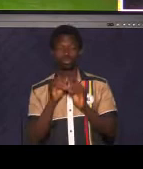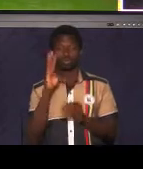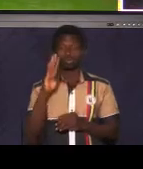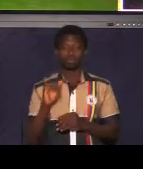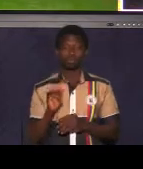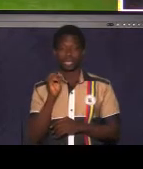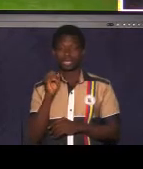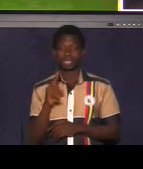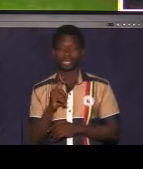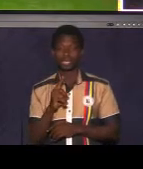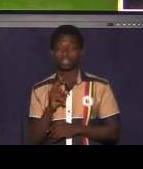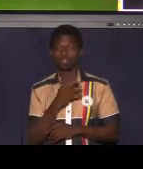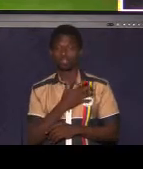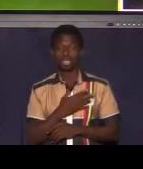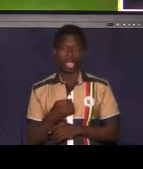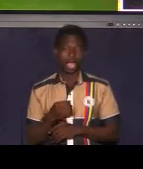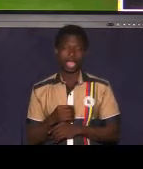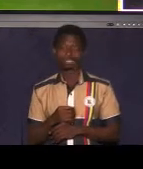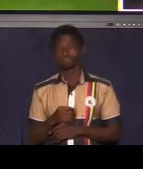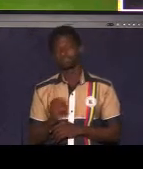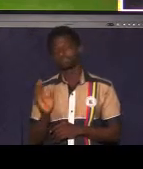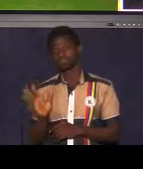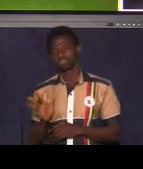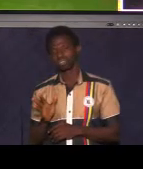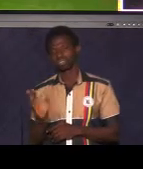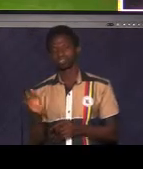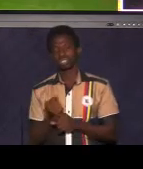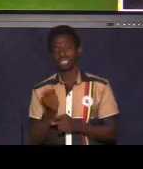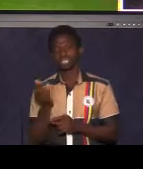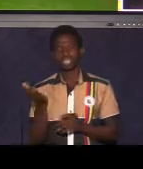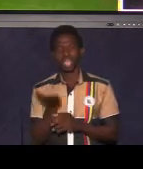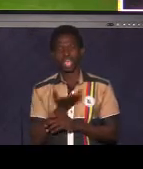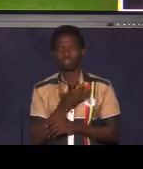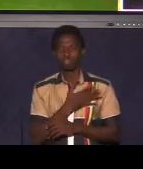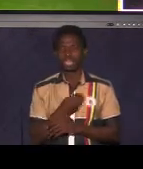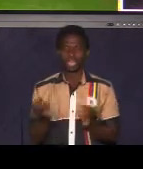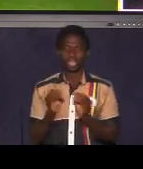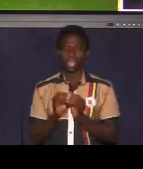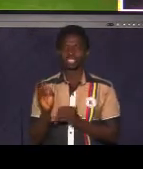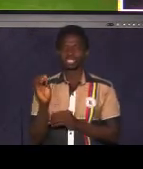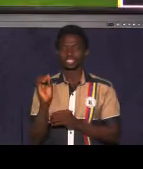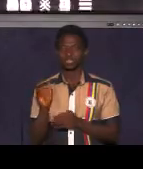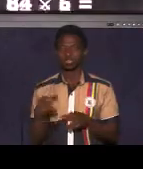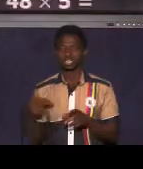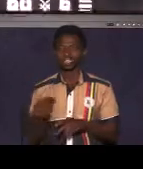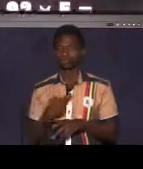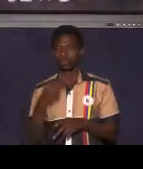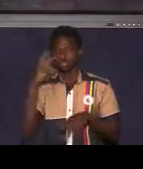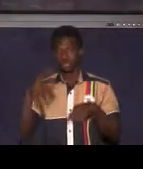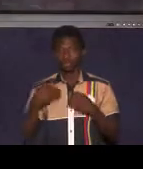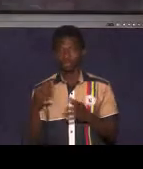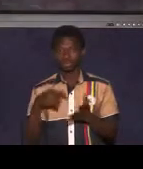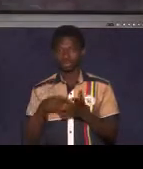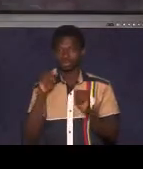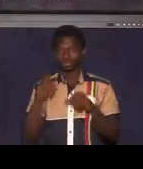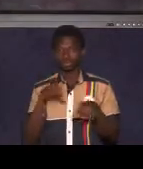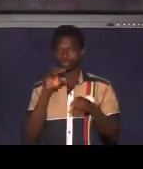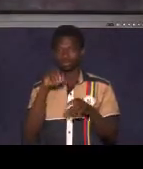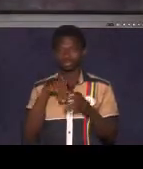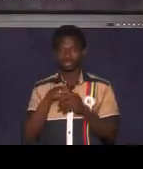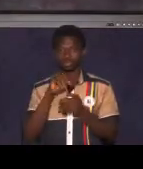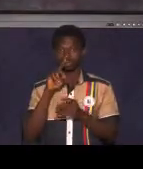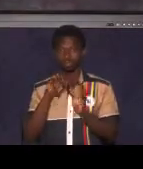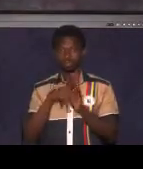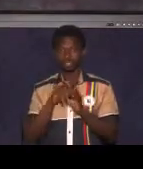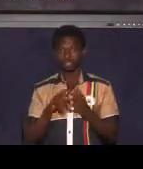how to multiply all numbers by 5. Just take half of it and add 0. Now let's see how many of these you can do in